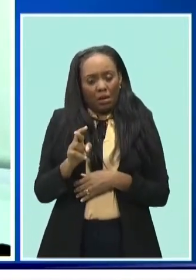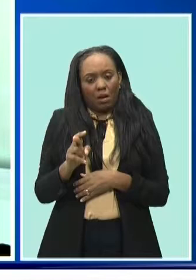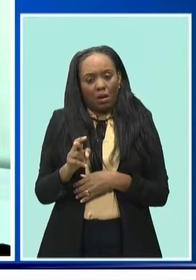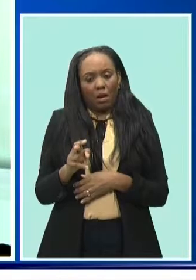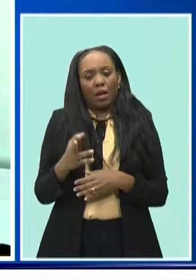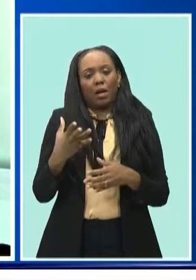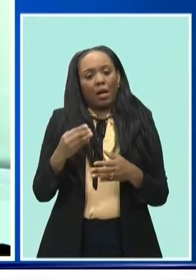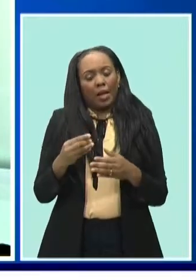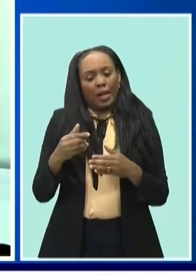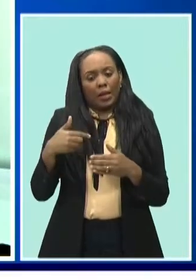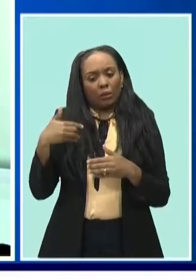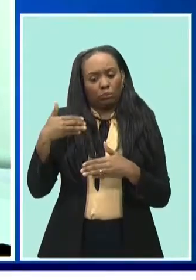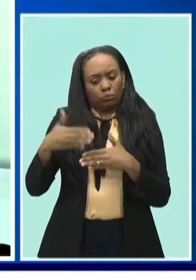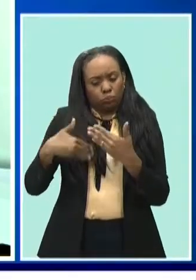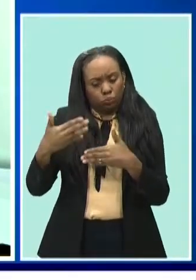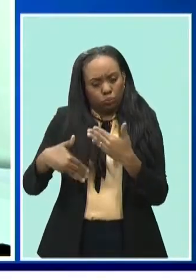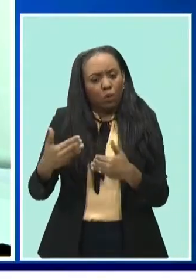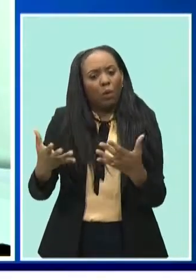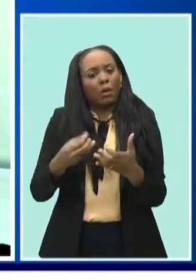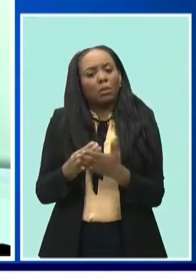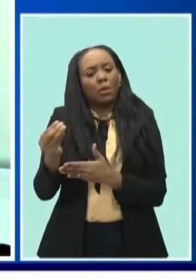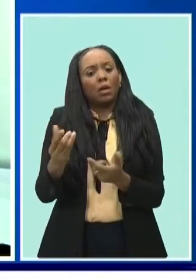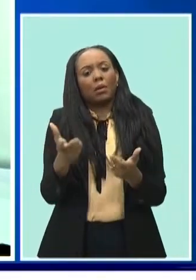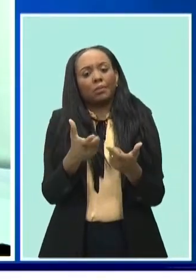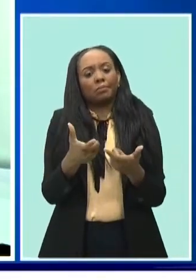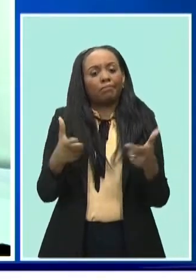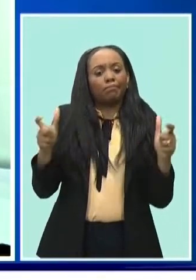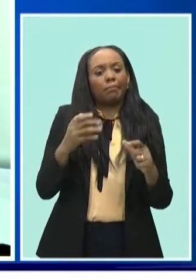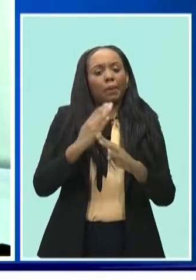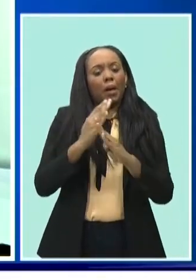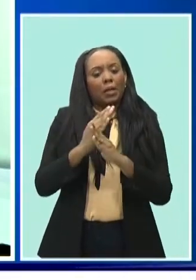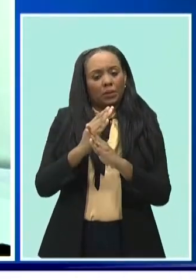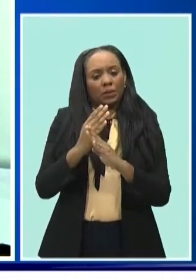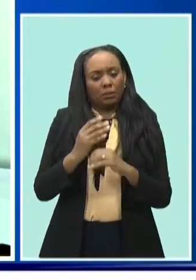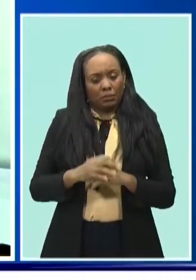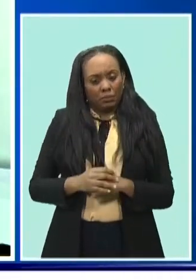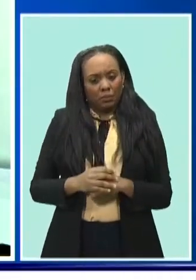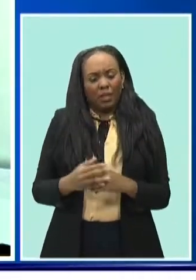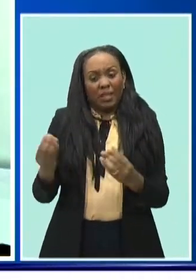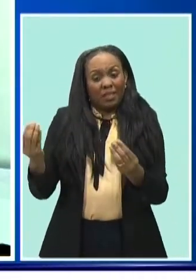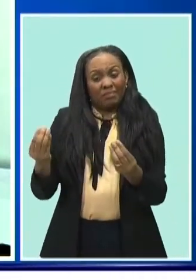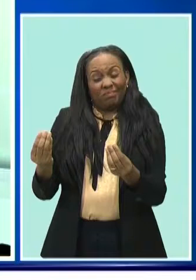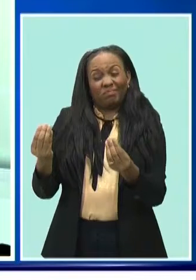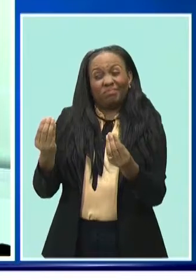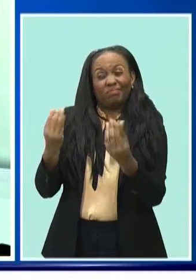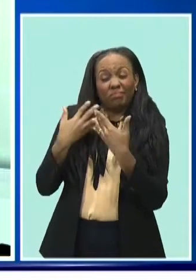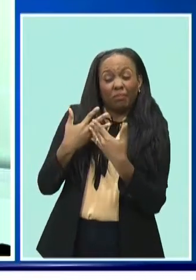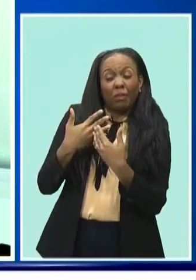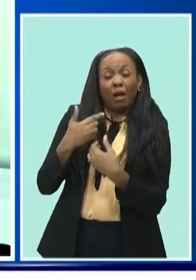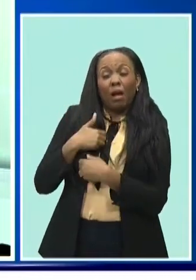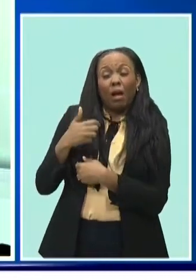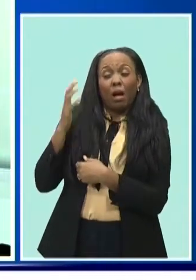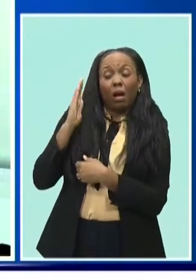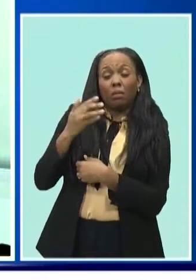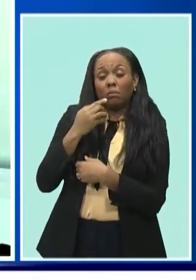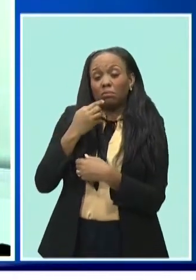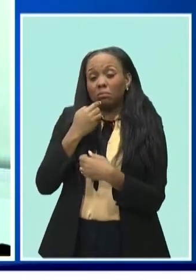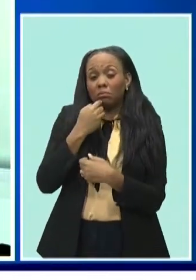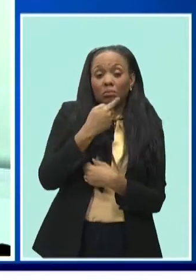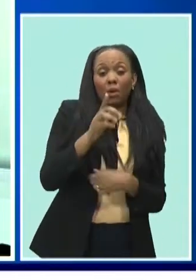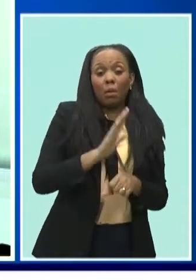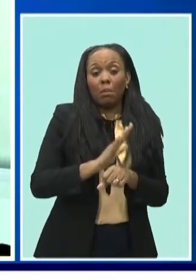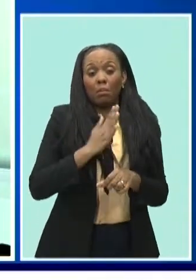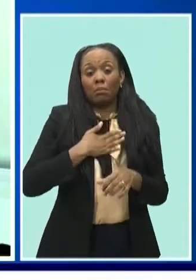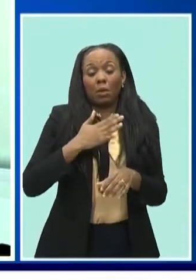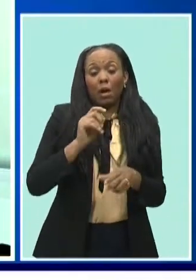bus later to come. So this information that I have, that I got today, I will take back to my colleagues at work and encourage them to sign